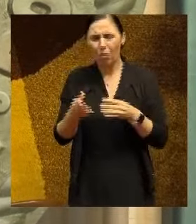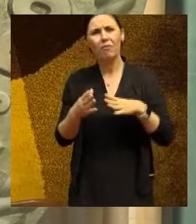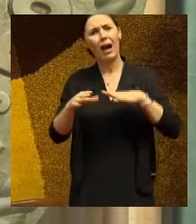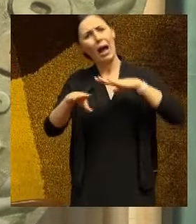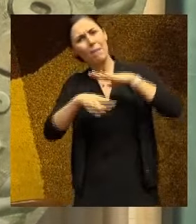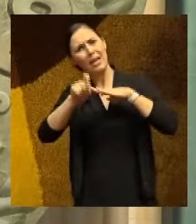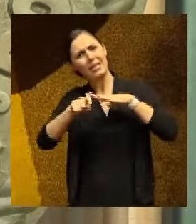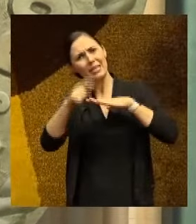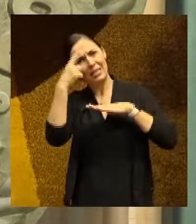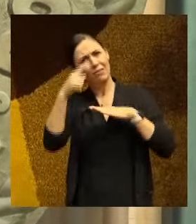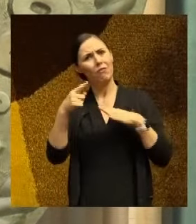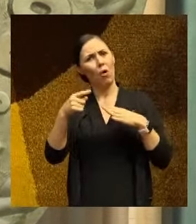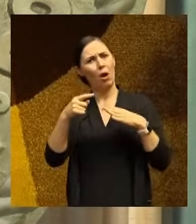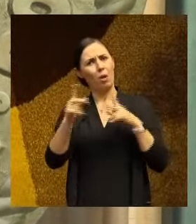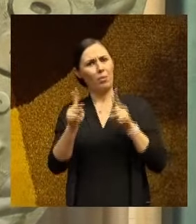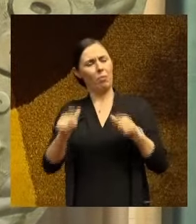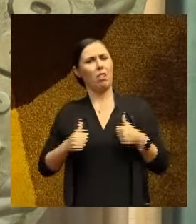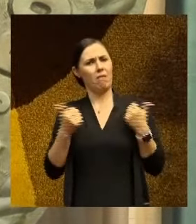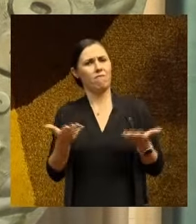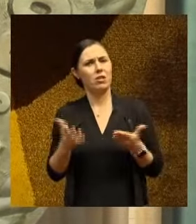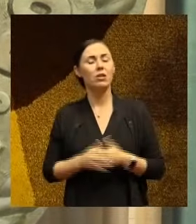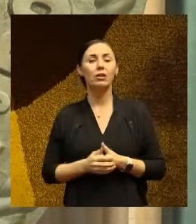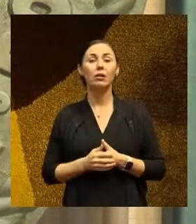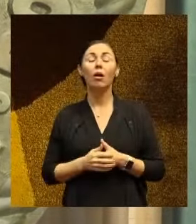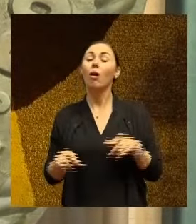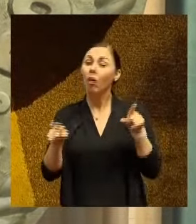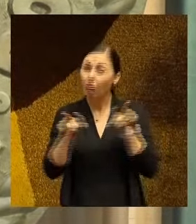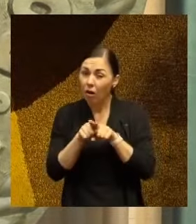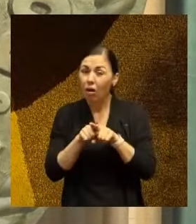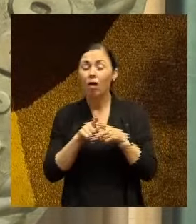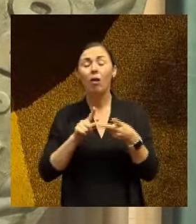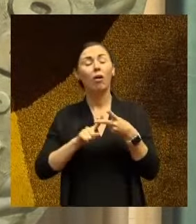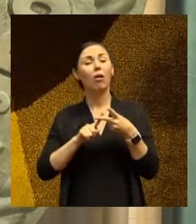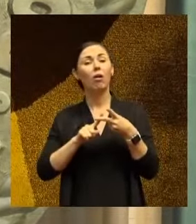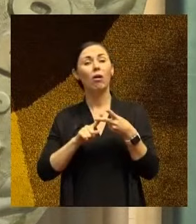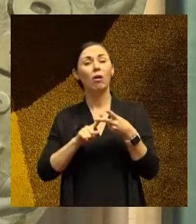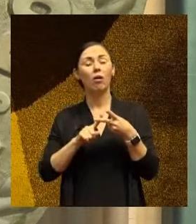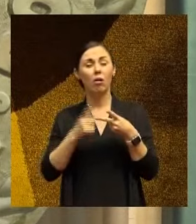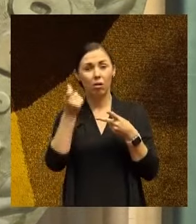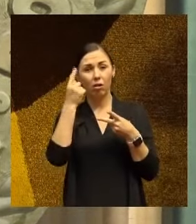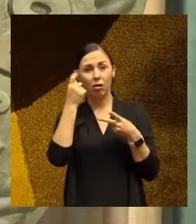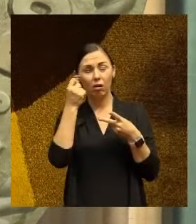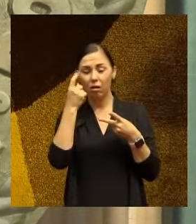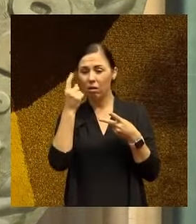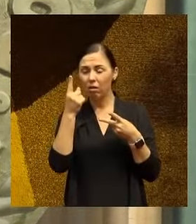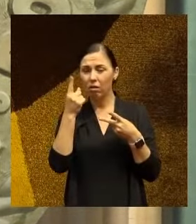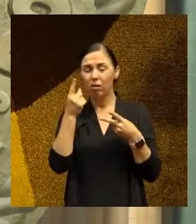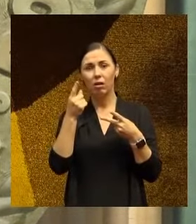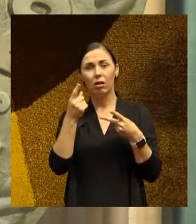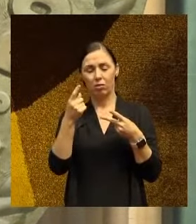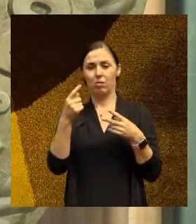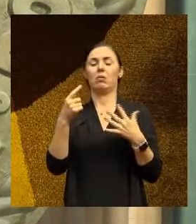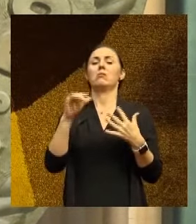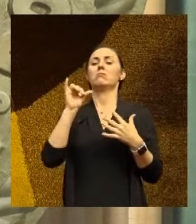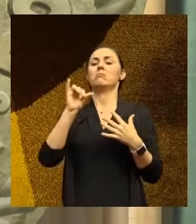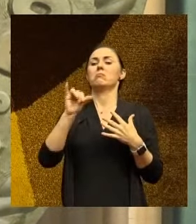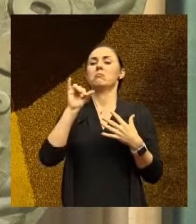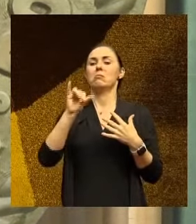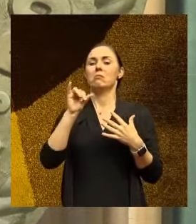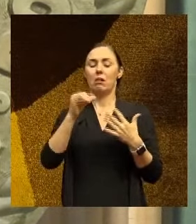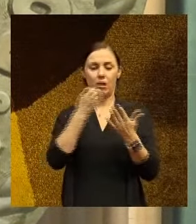residents. More than that, we faced the prospects that it would take the economy decades to